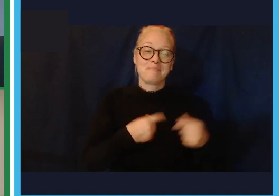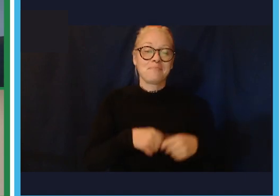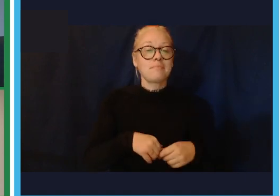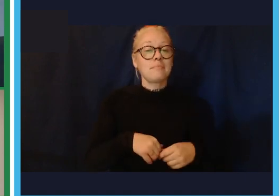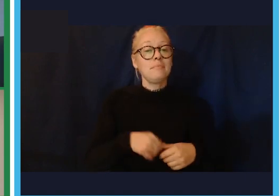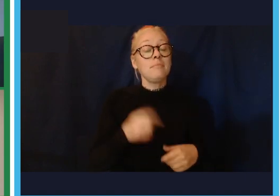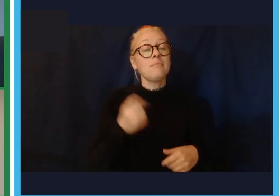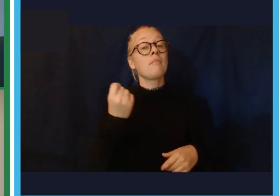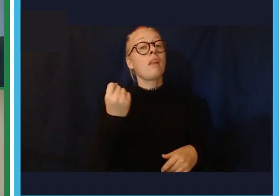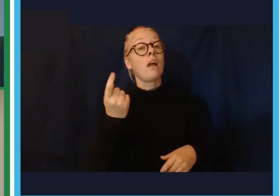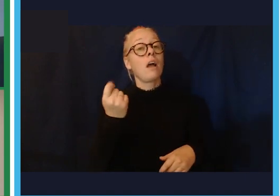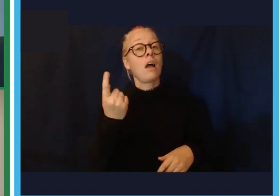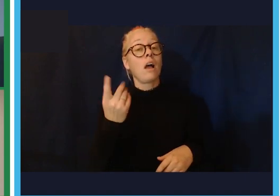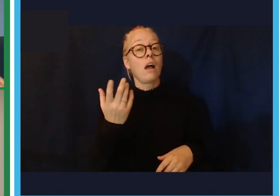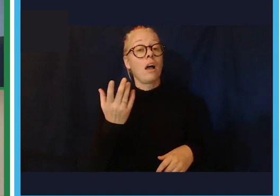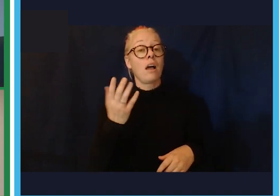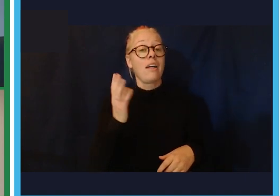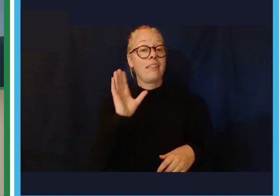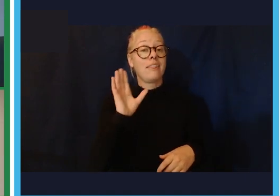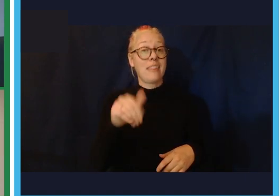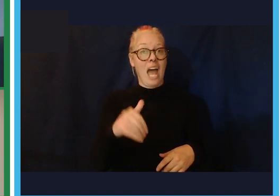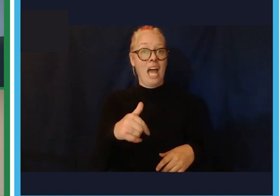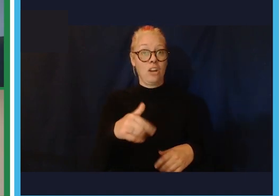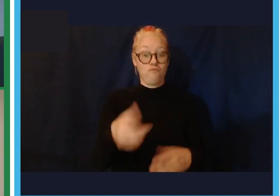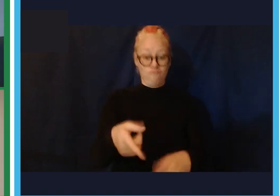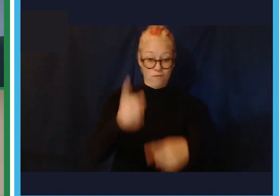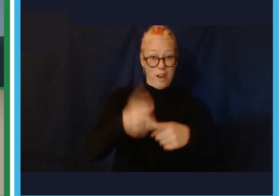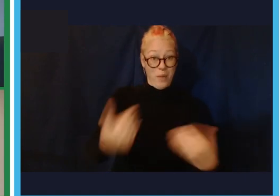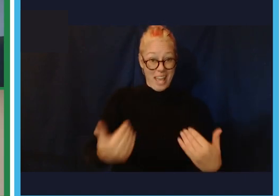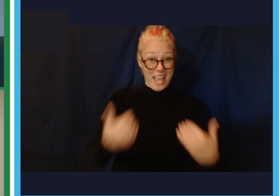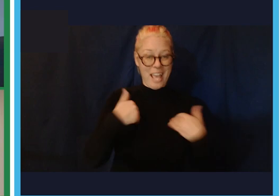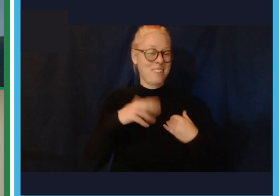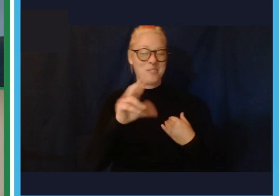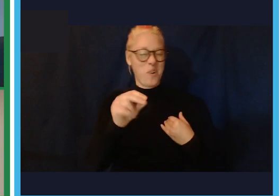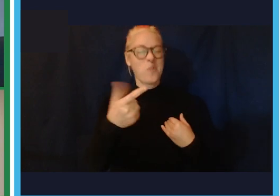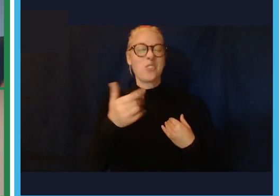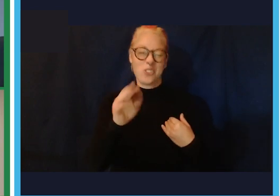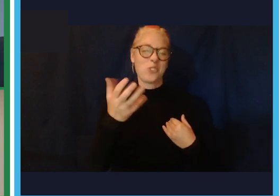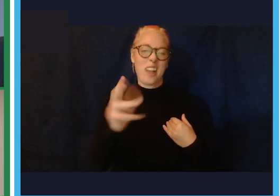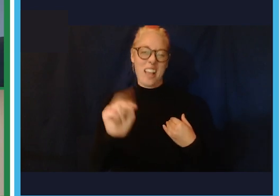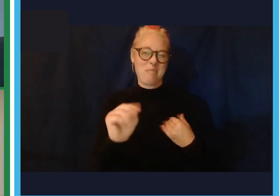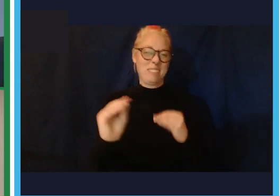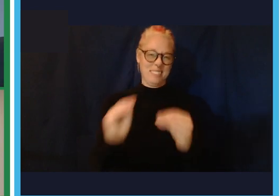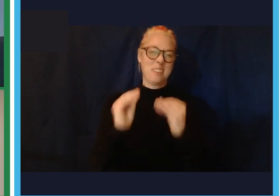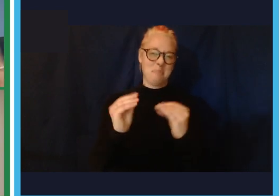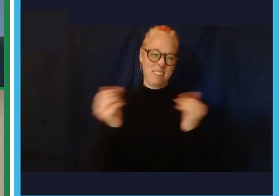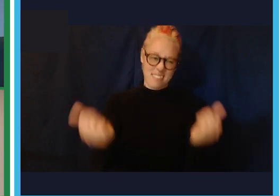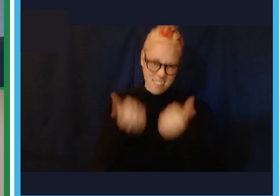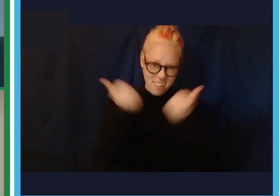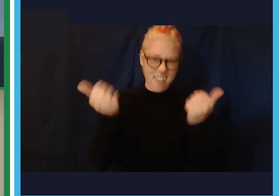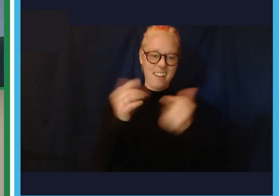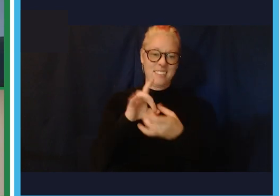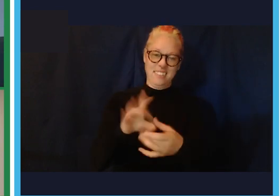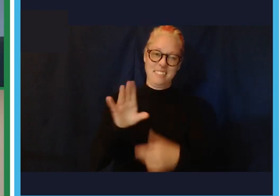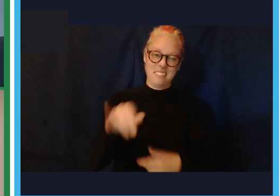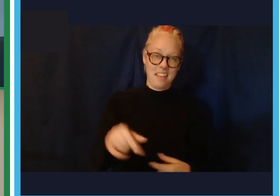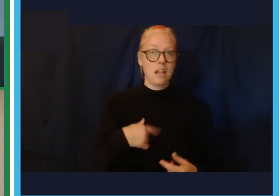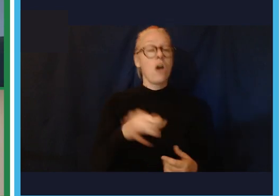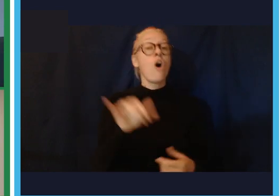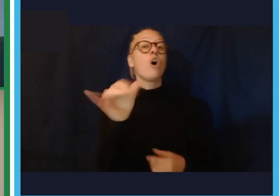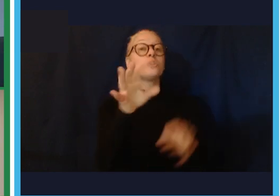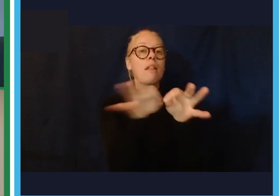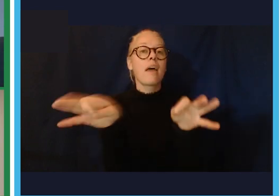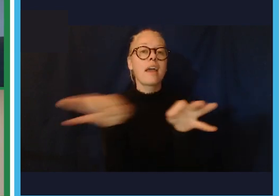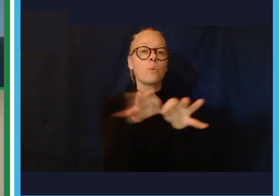too, you know, like what is the language that producers use on a regular